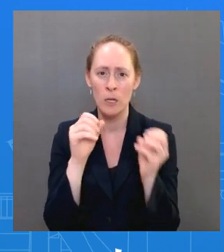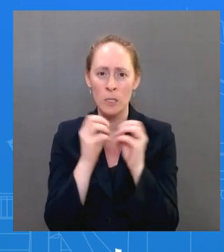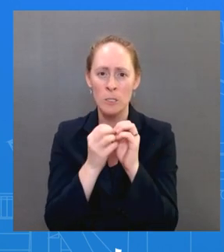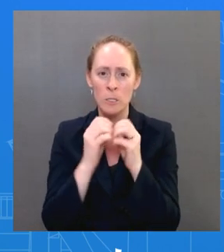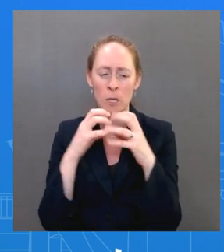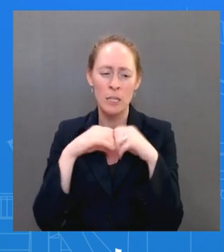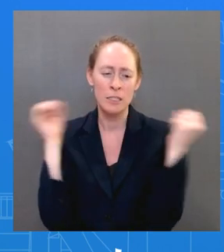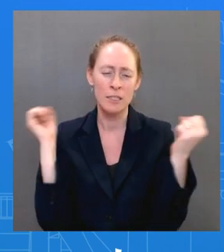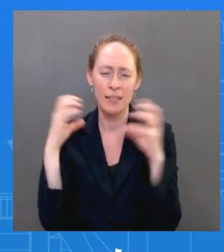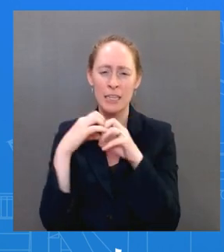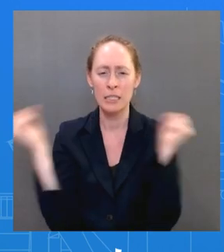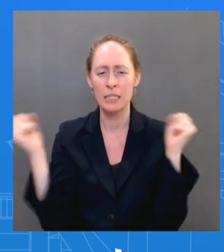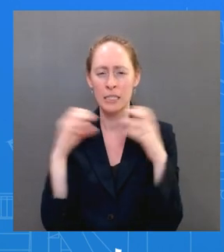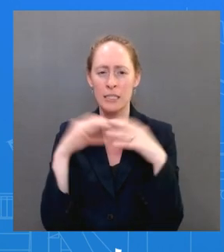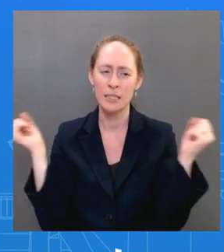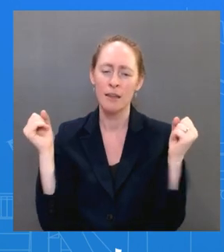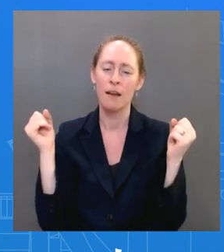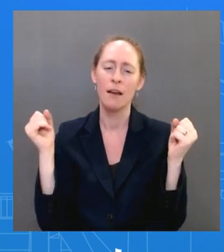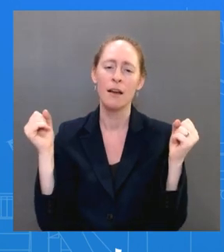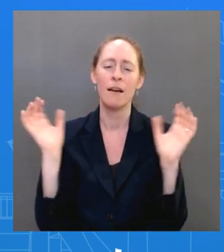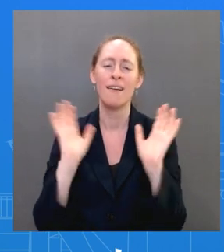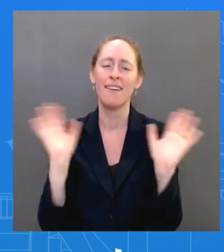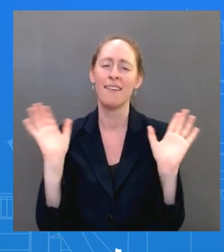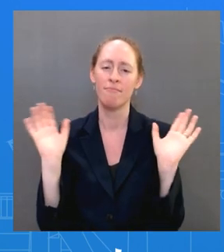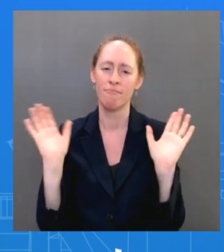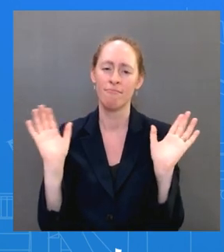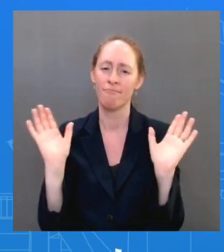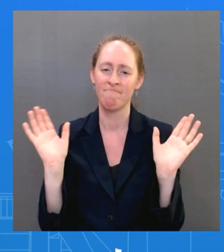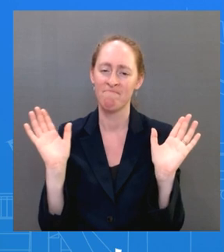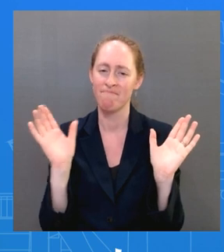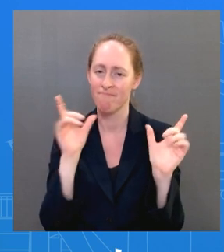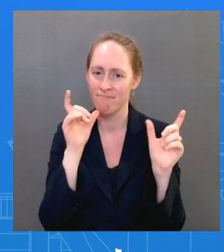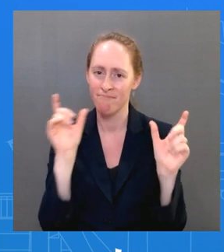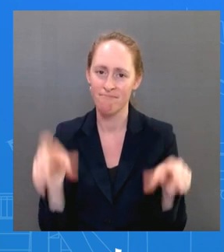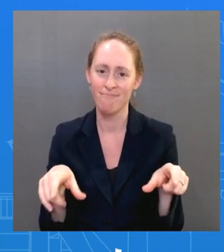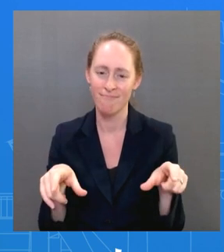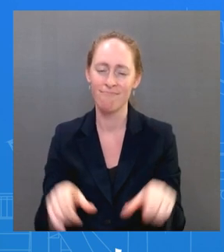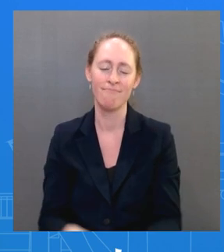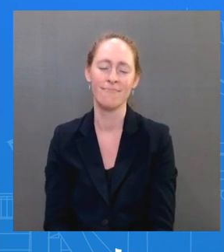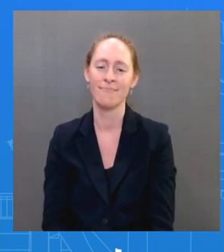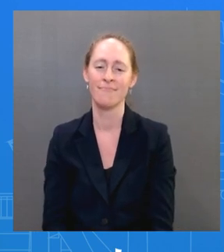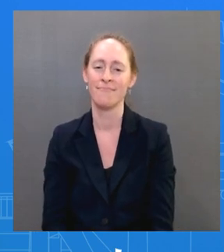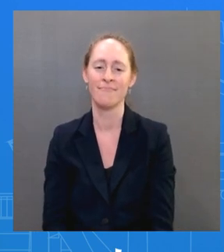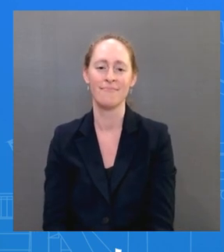His vitals are normal. You all saw him. His appetite is good.